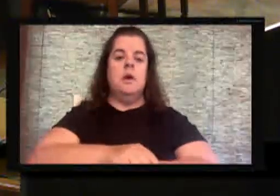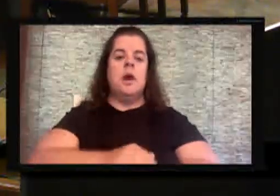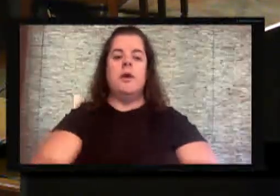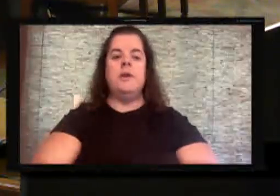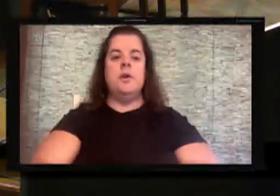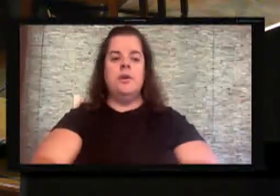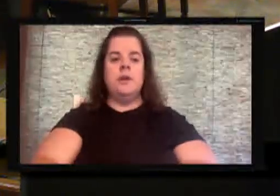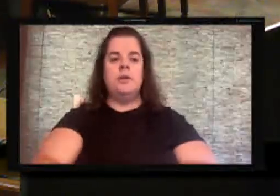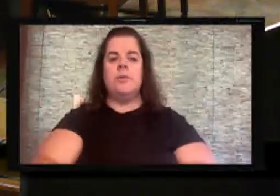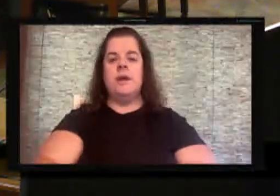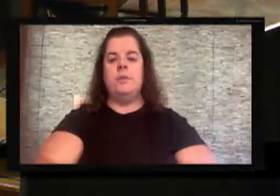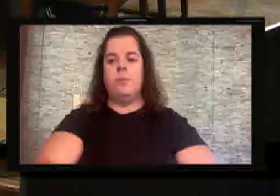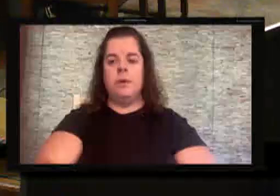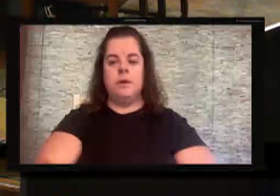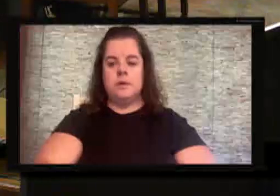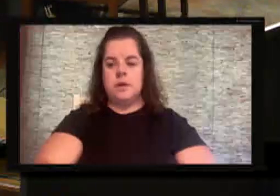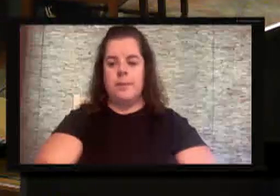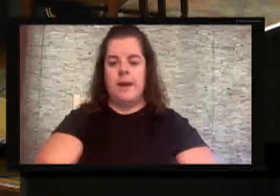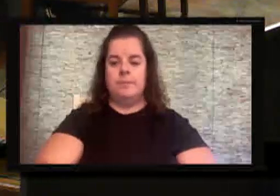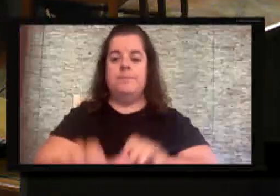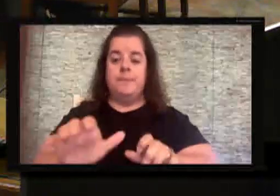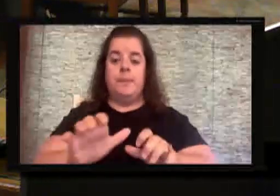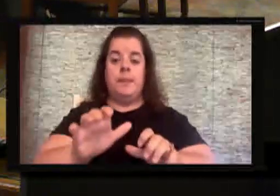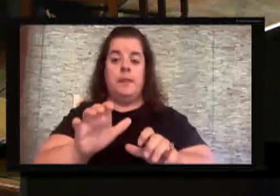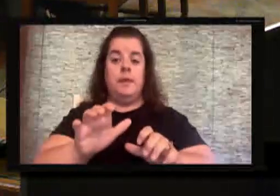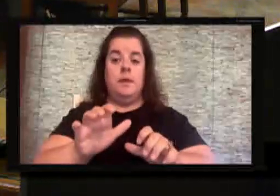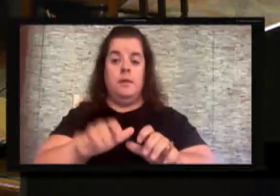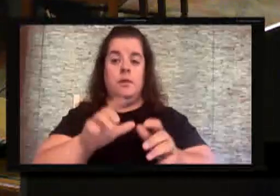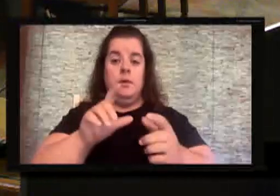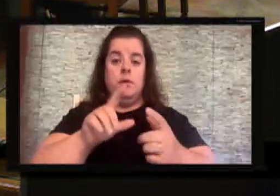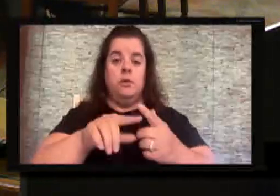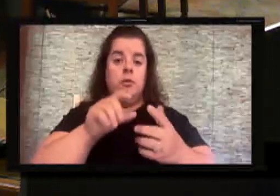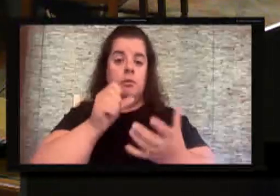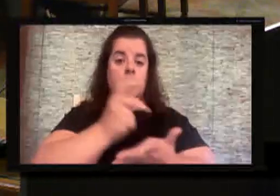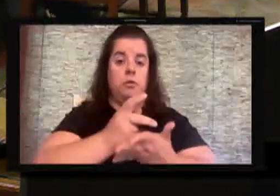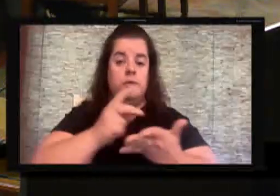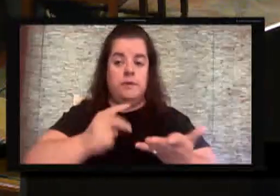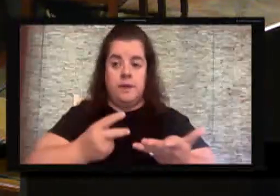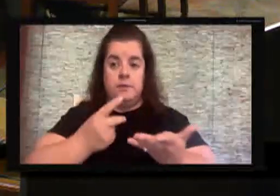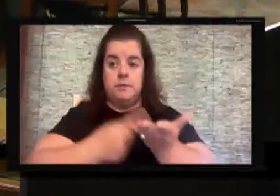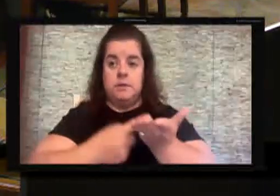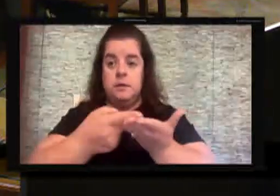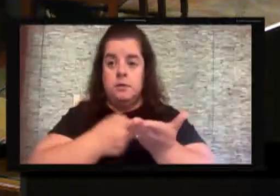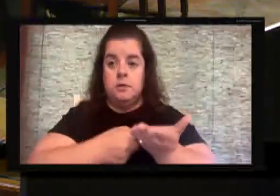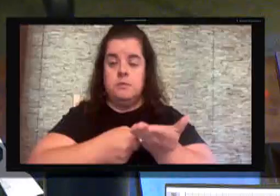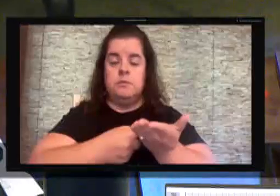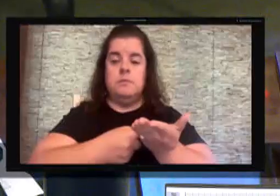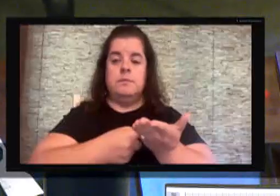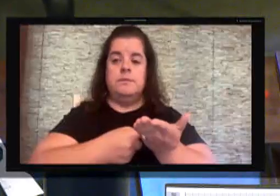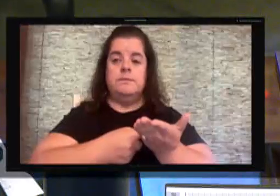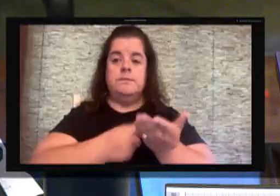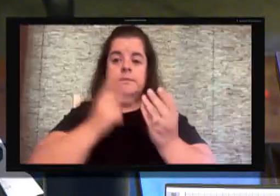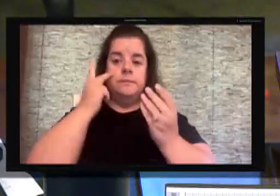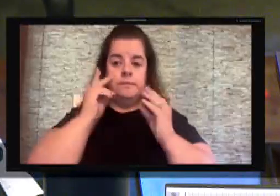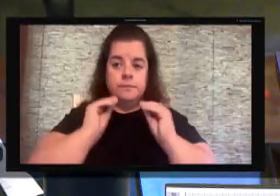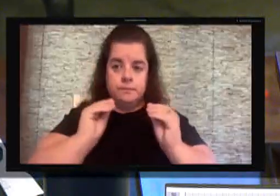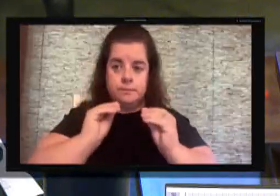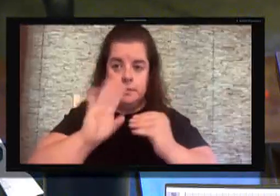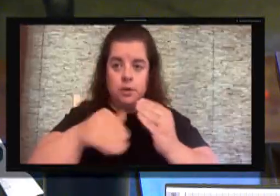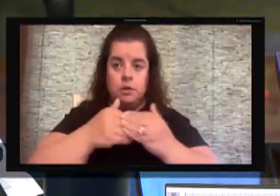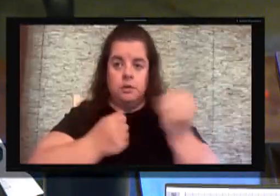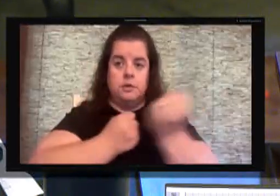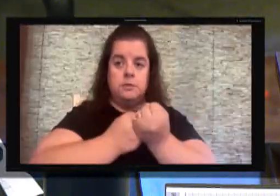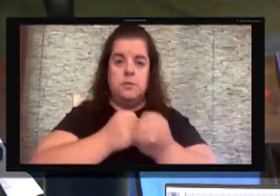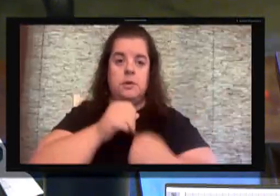Is there a motion? Motion to approve. Second. Discussion? Seeing none, all those in favor of